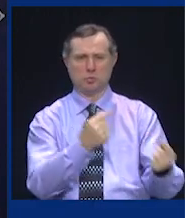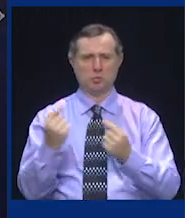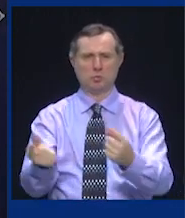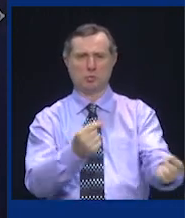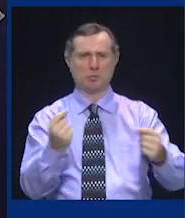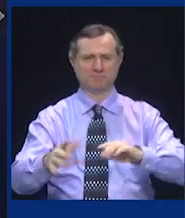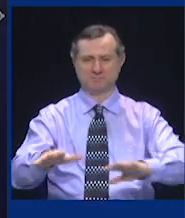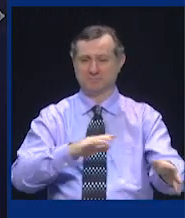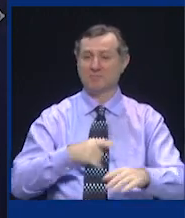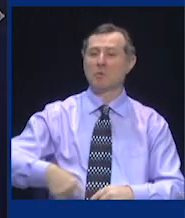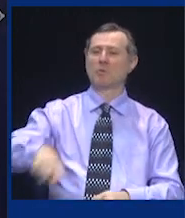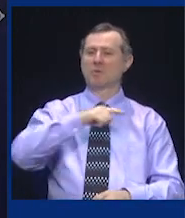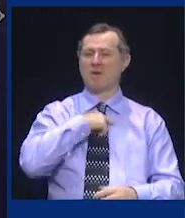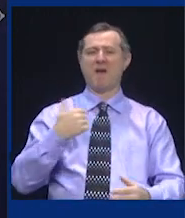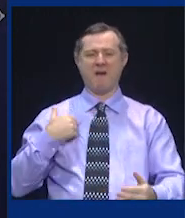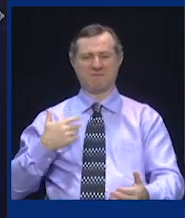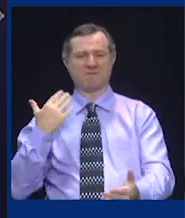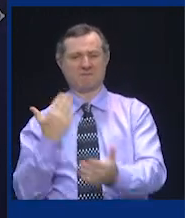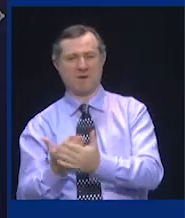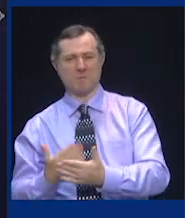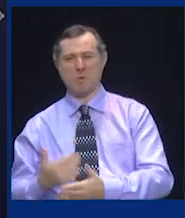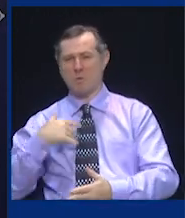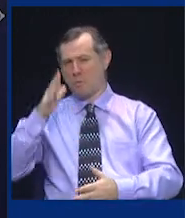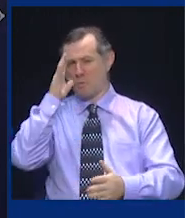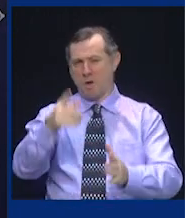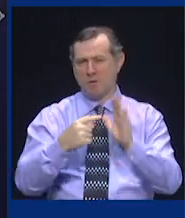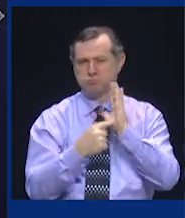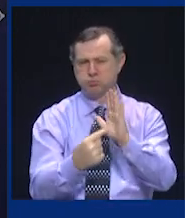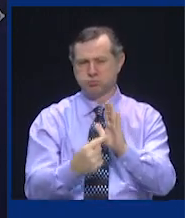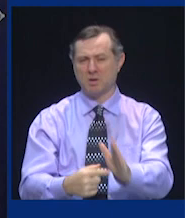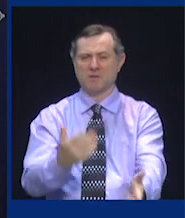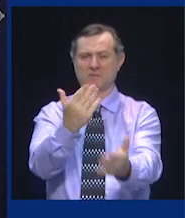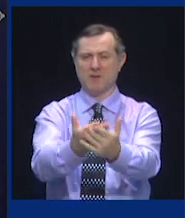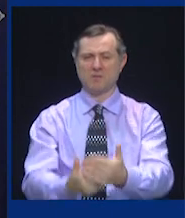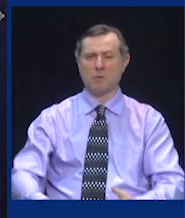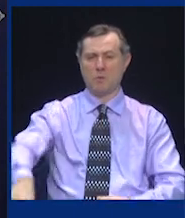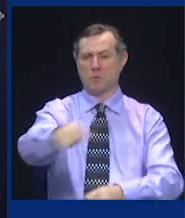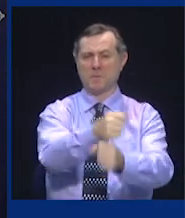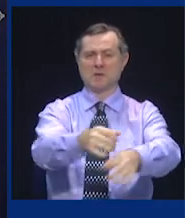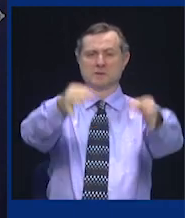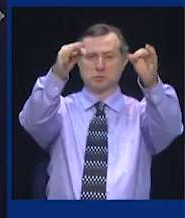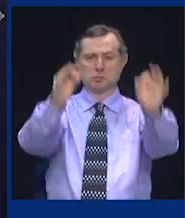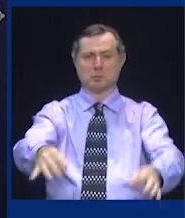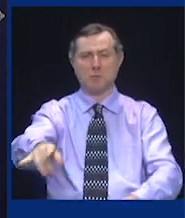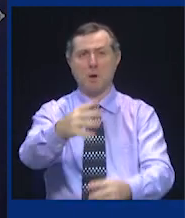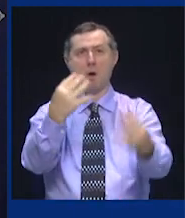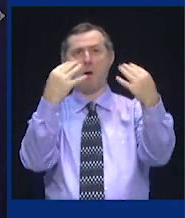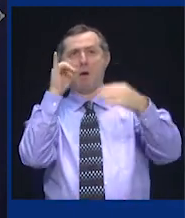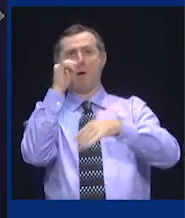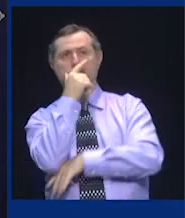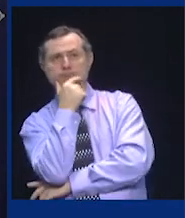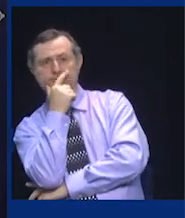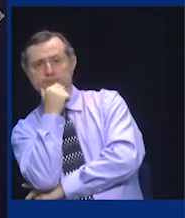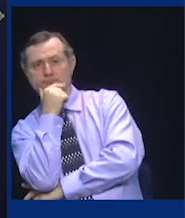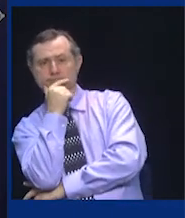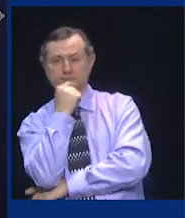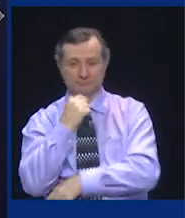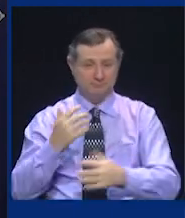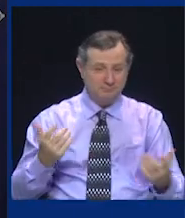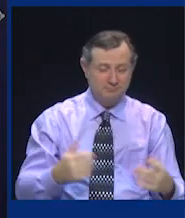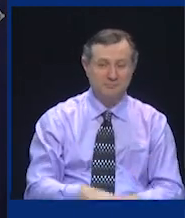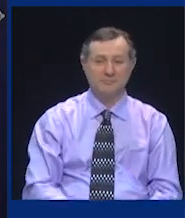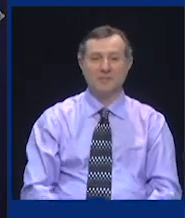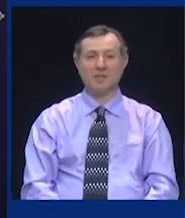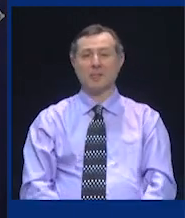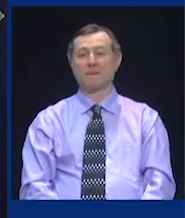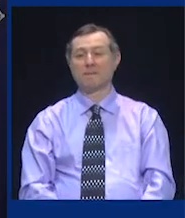the facts. I'll give you the facts. But make the smart decision because you saw the movie. By the way, you've also seen the movie